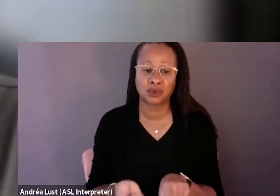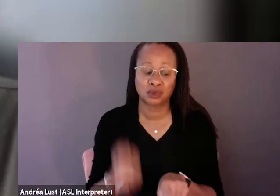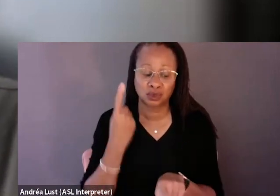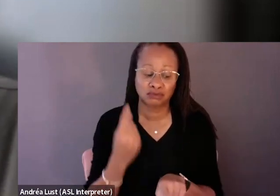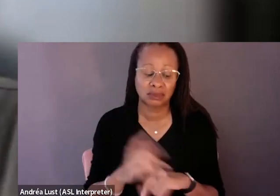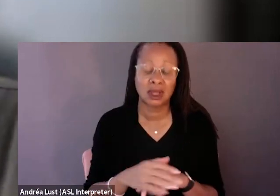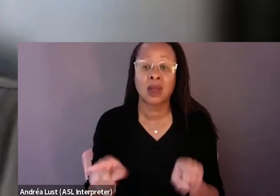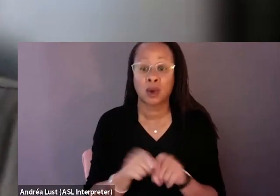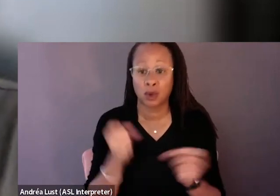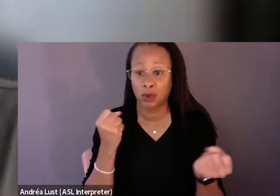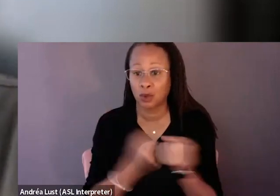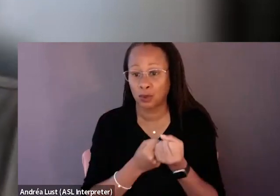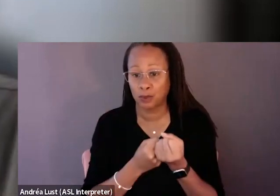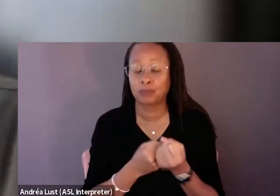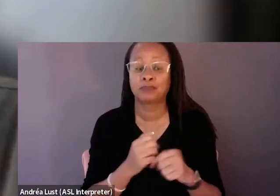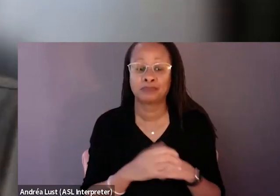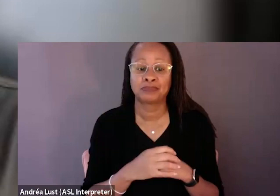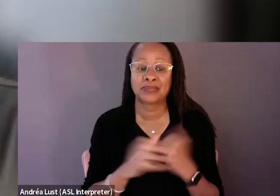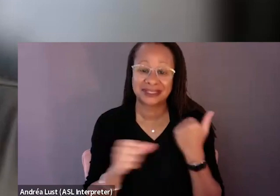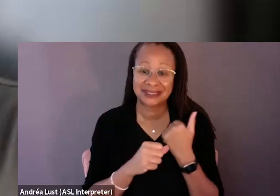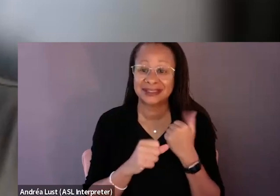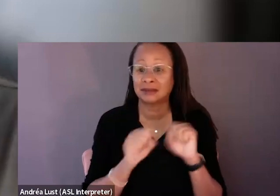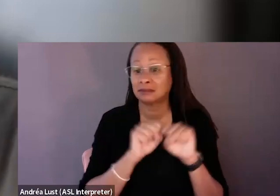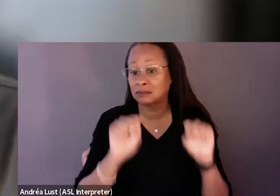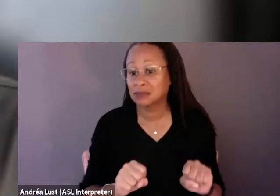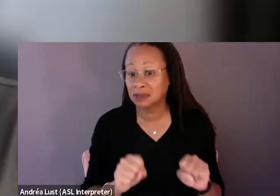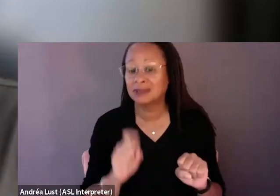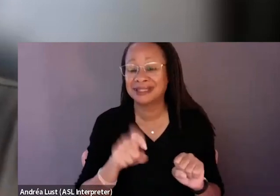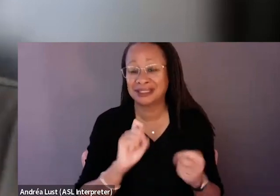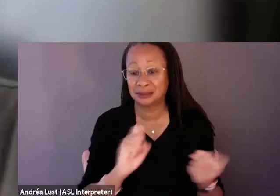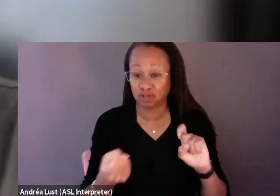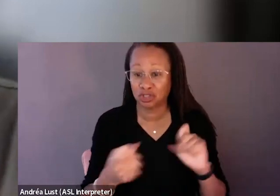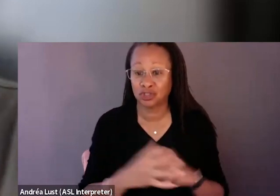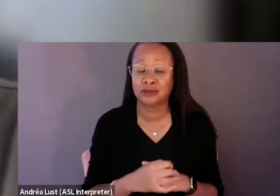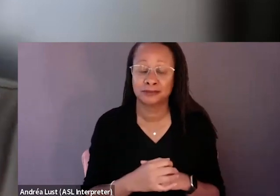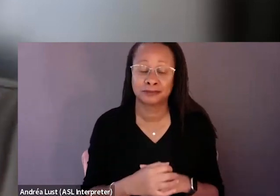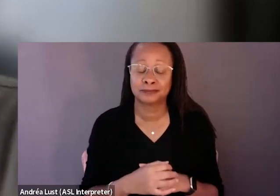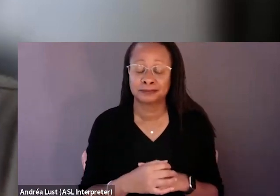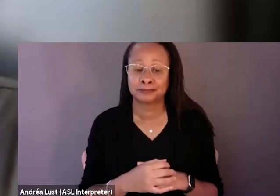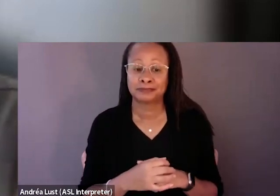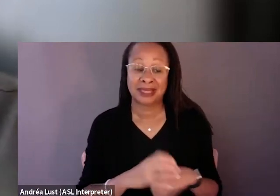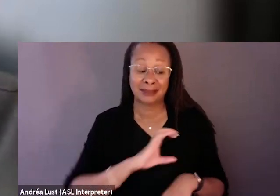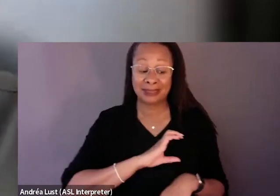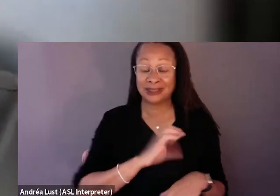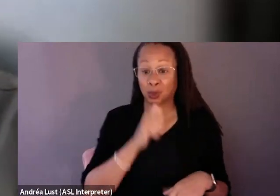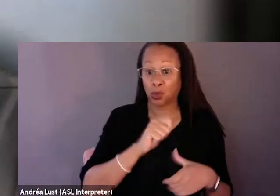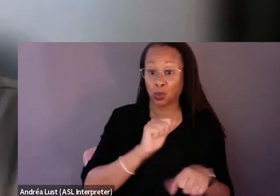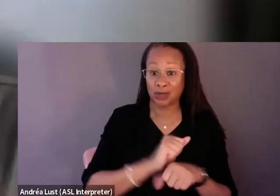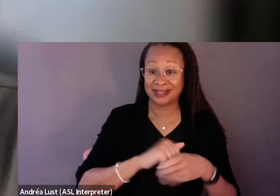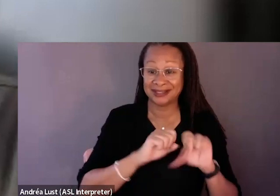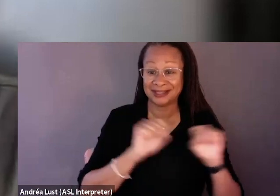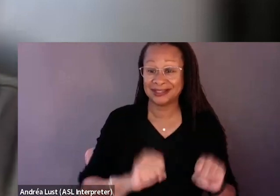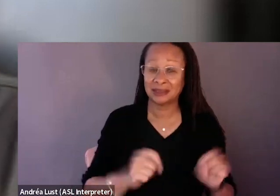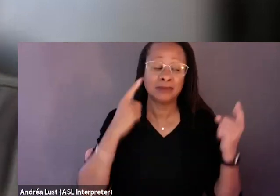also support that the police system needs to be changed, and that certain